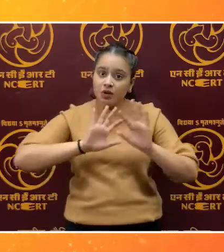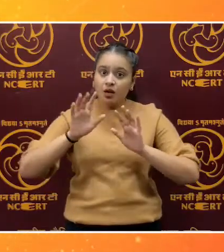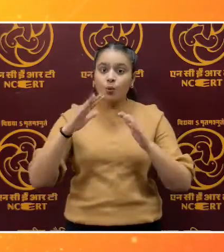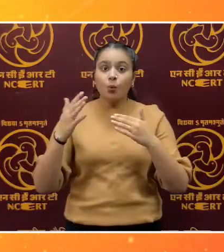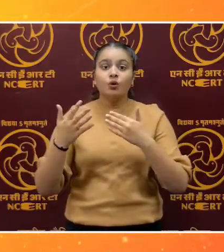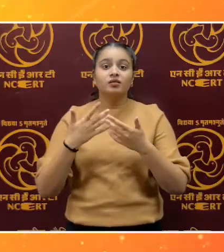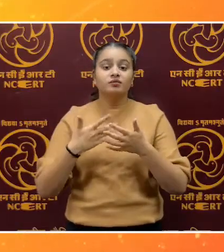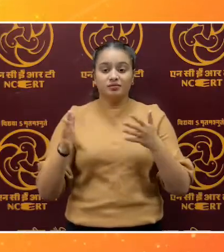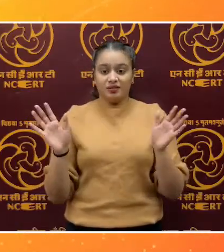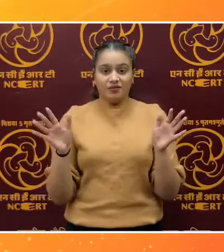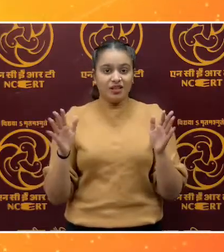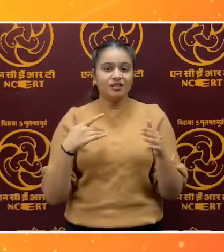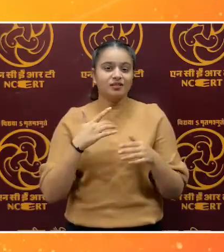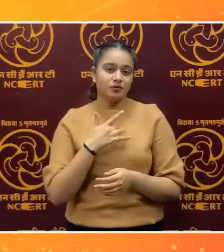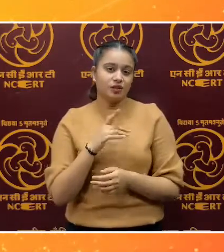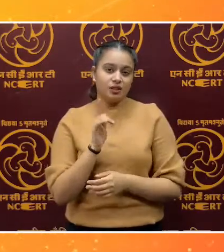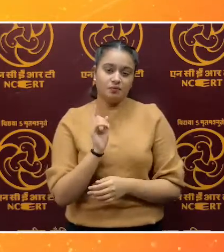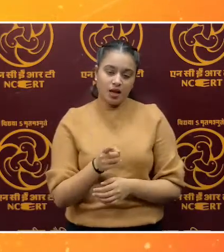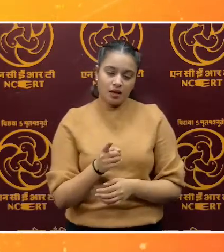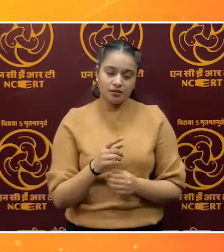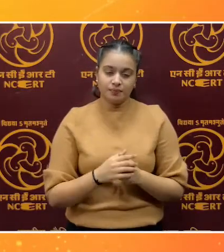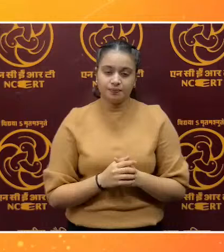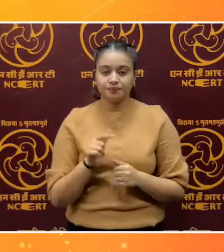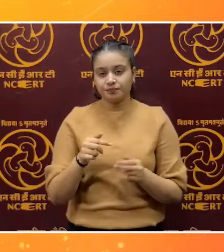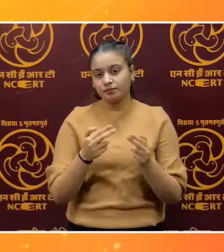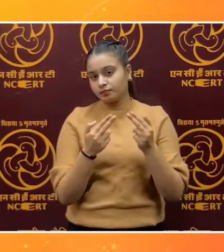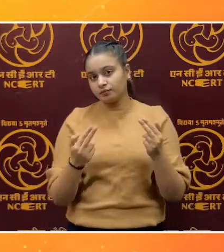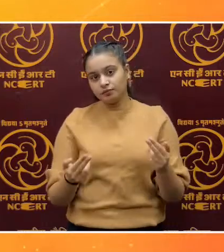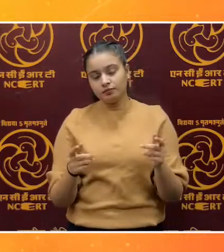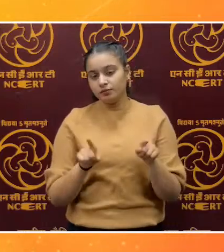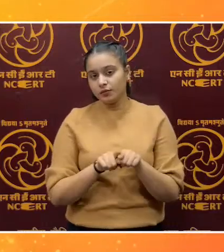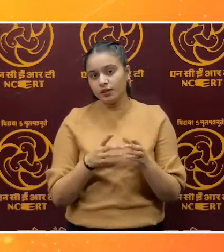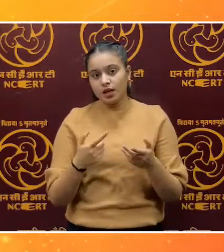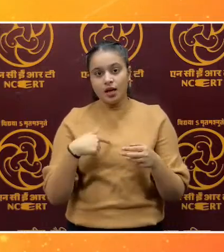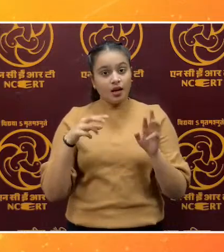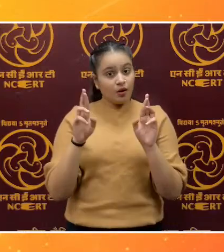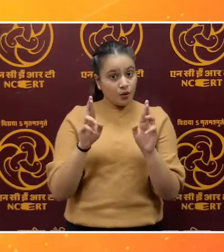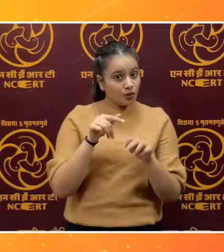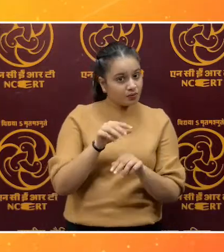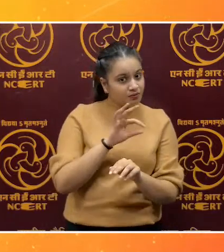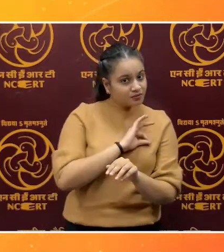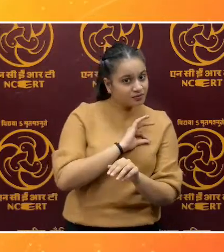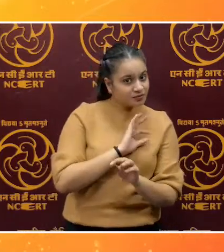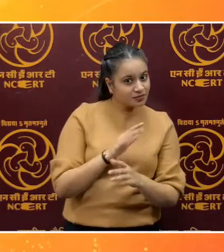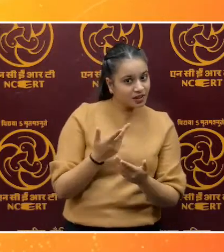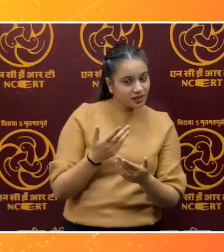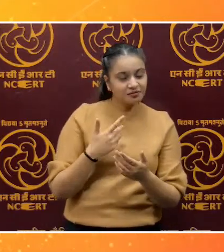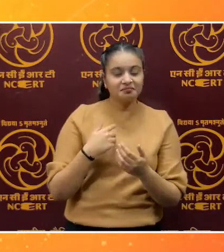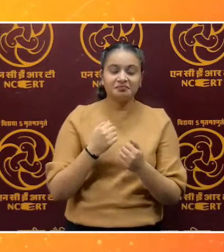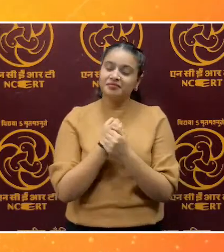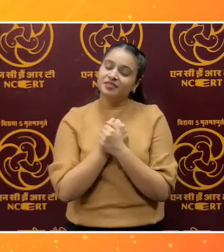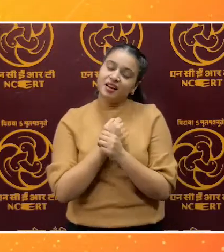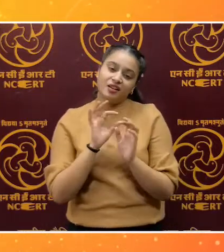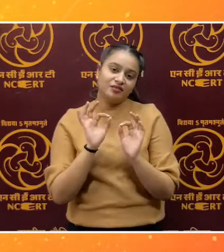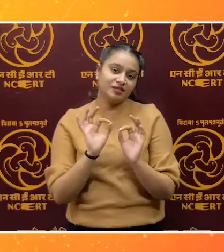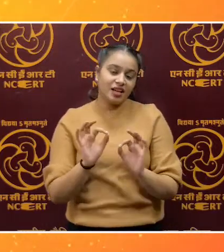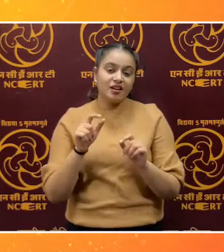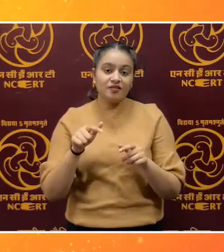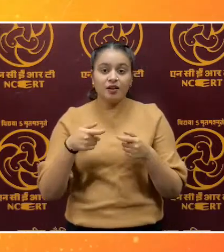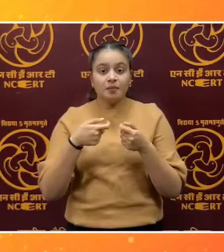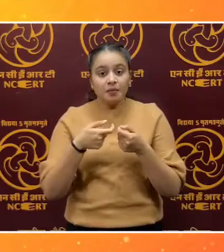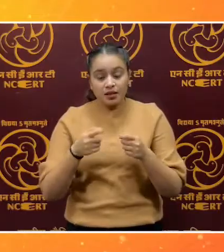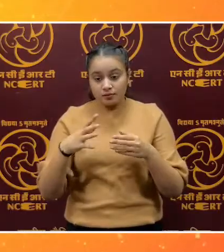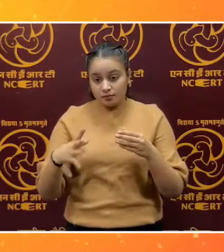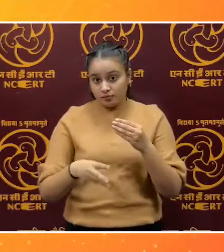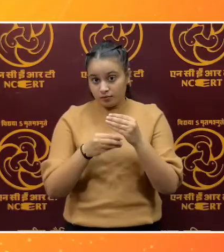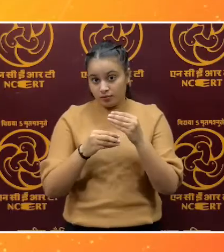wings, right? So this was the story, and I hope you like the story, Tanvi. Ma'am, I loved the story. There's a message involved,